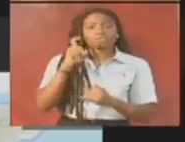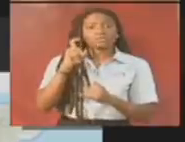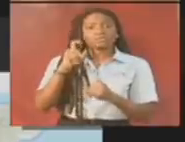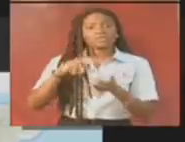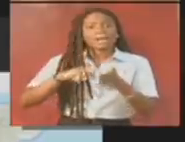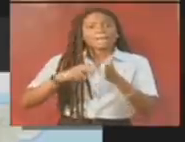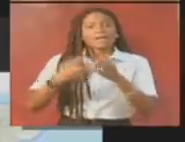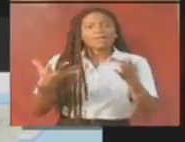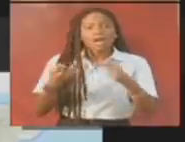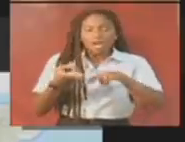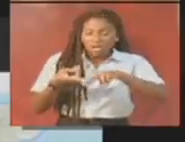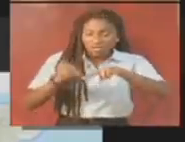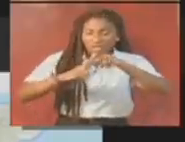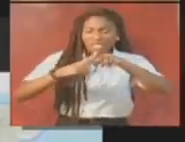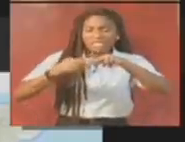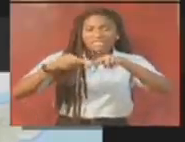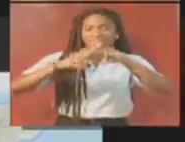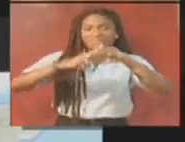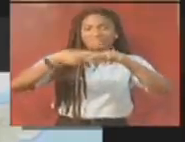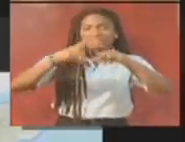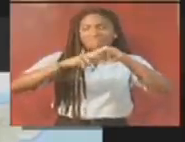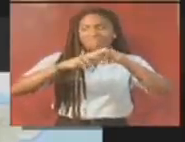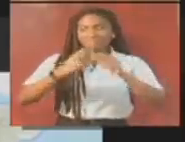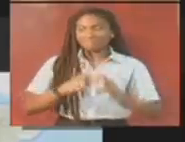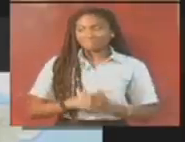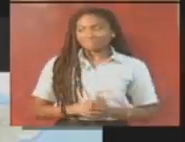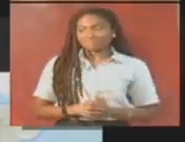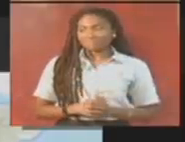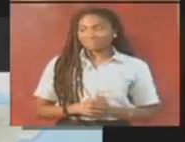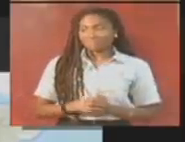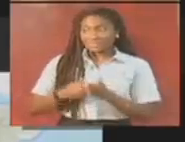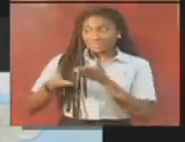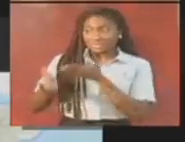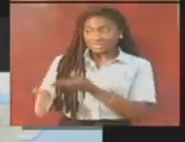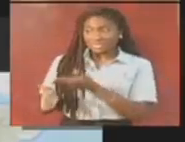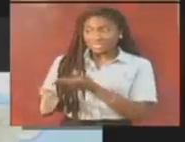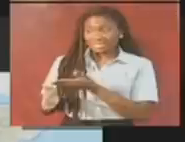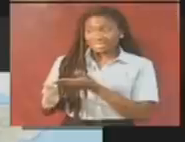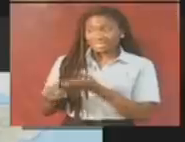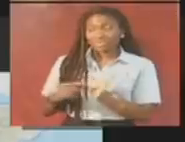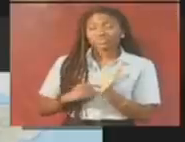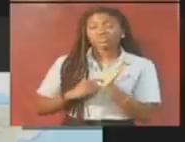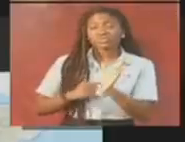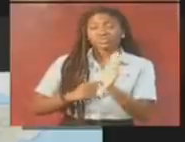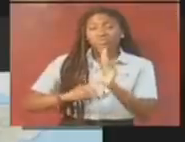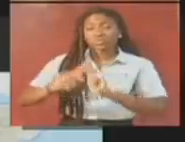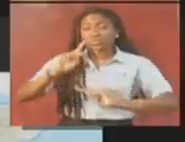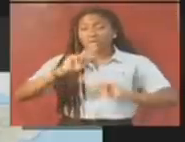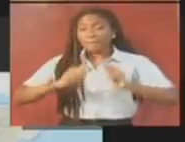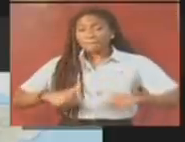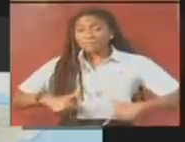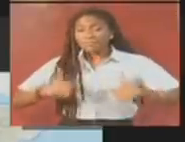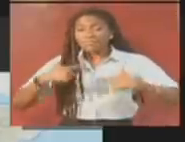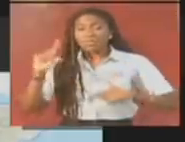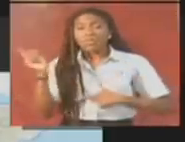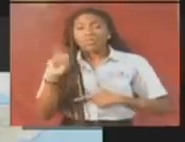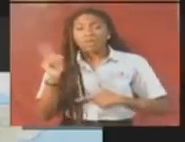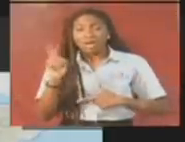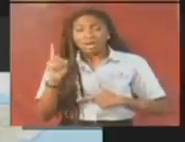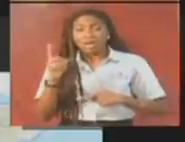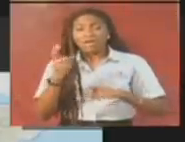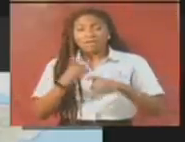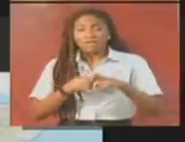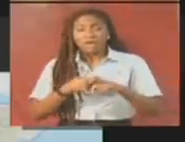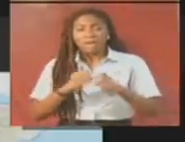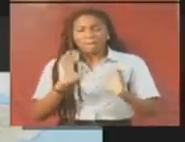noted. And as we switch to our most recent map, which represents epidemiological weeks 15 and 16, covering the